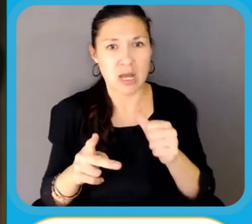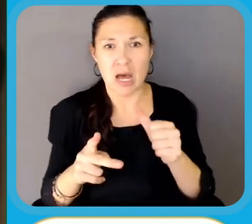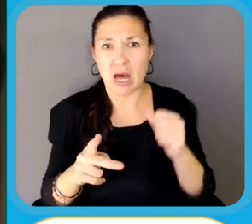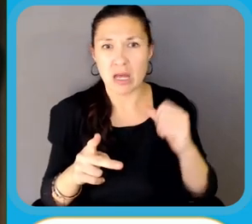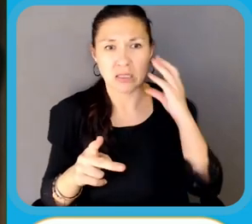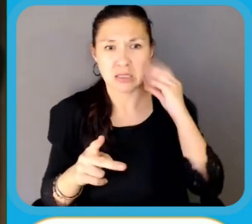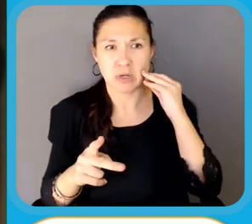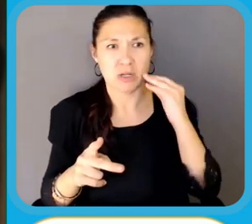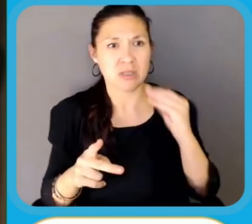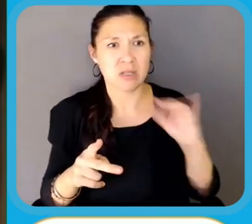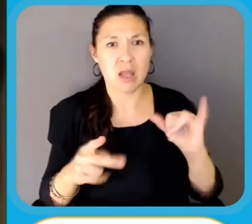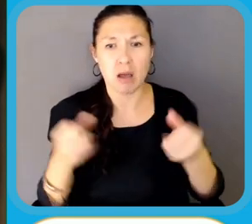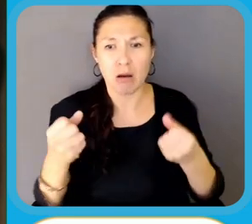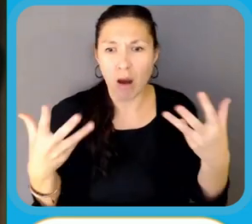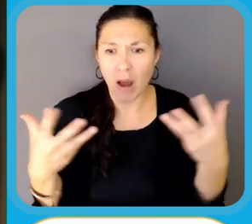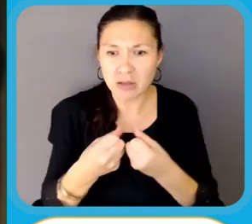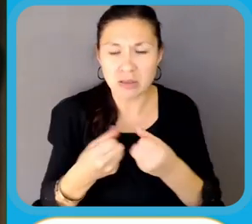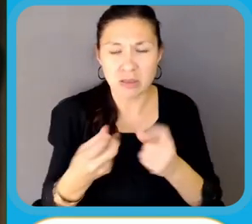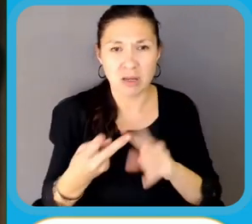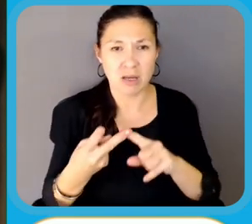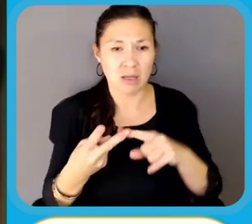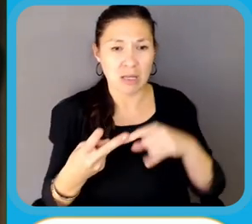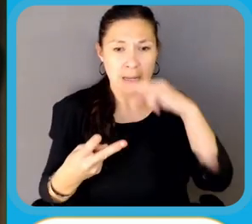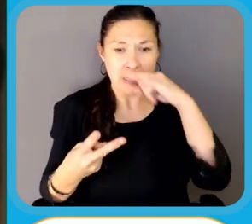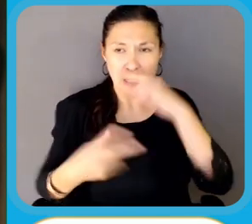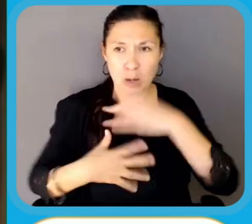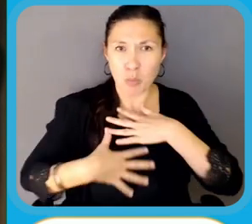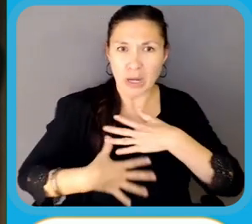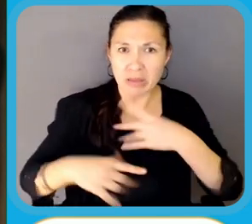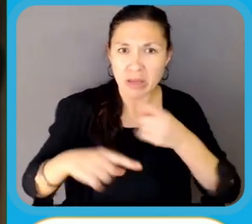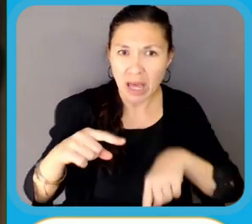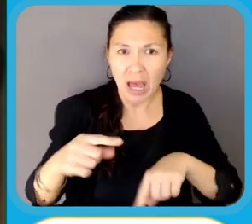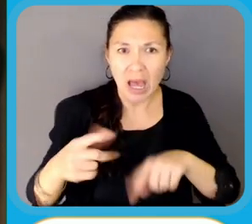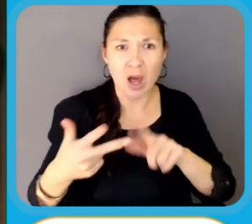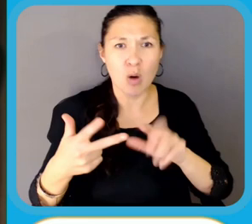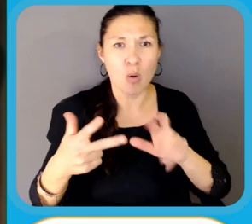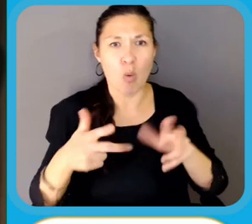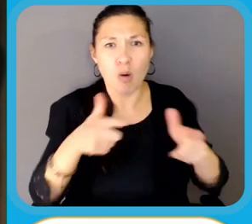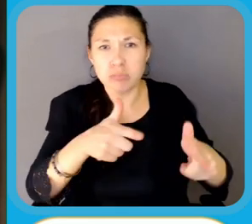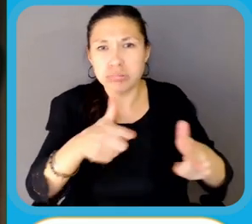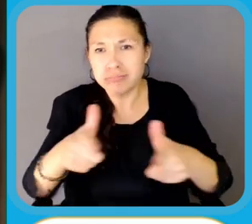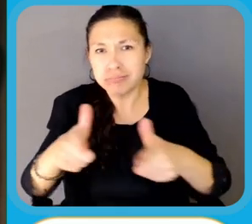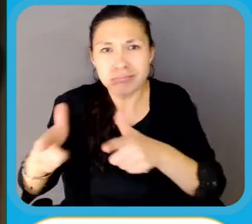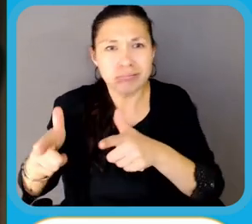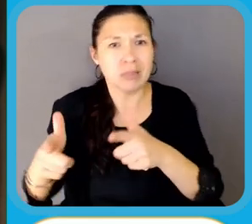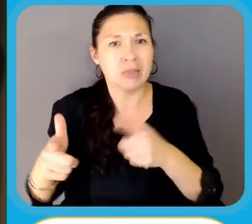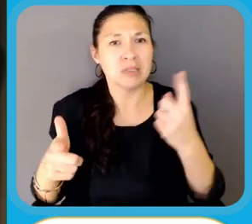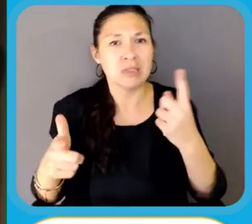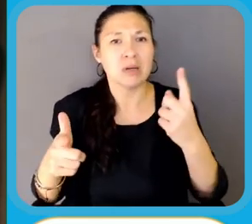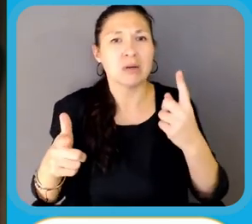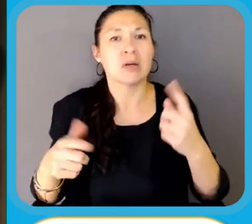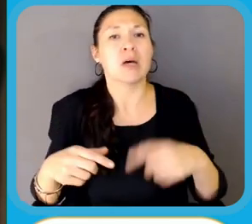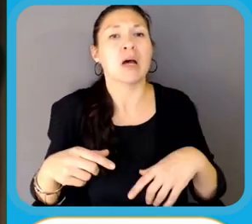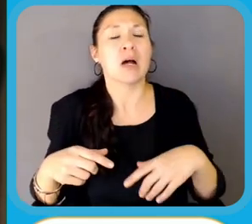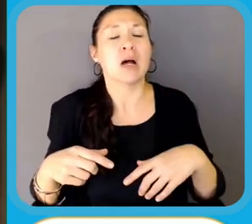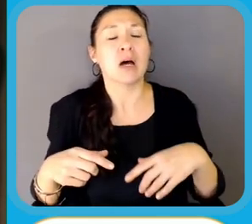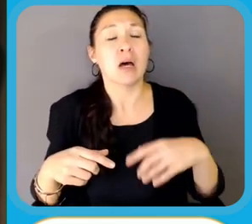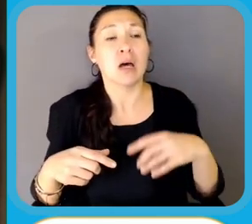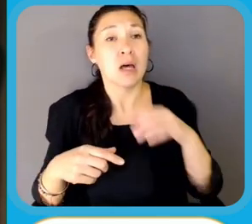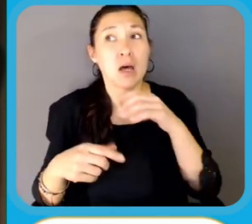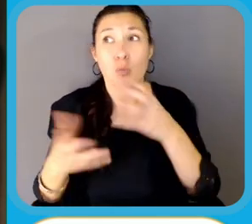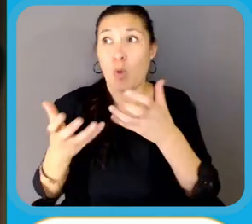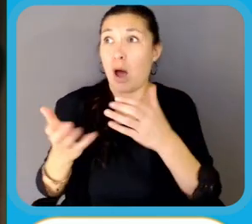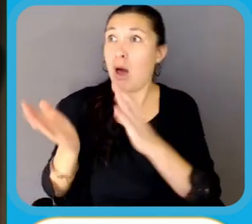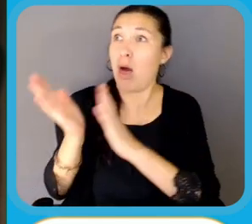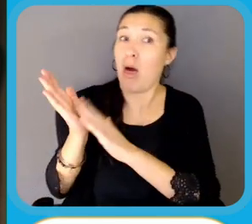not breathing, or a mass shooting. In our line of work, we don't ask for praise or glory, but we recognize hard work and those who